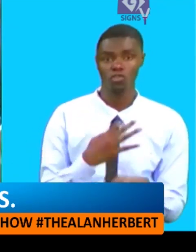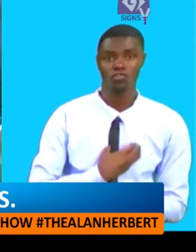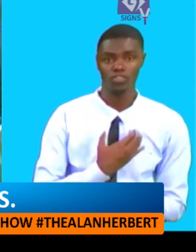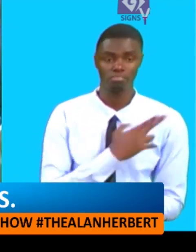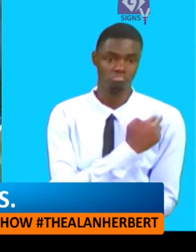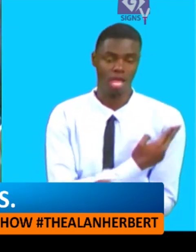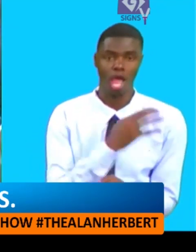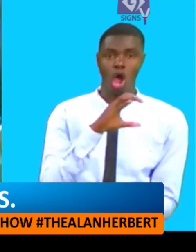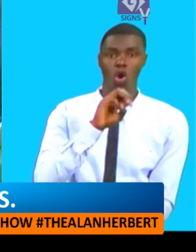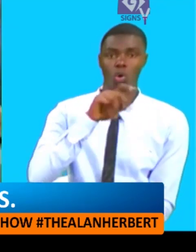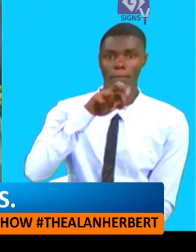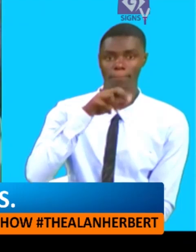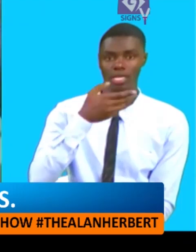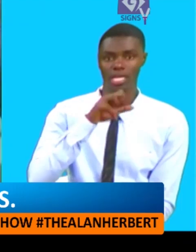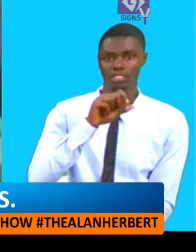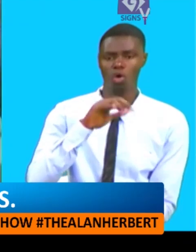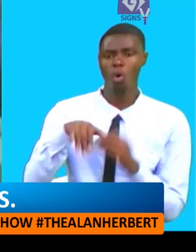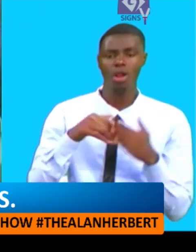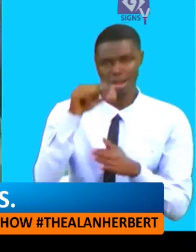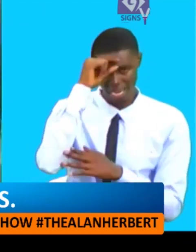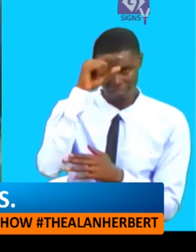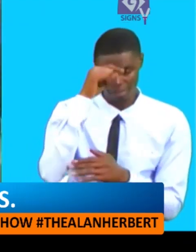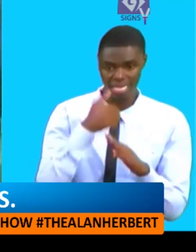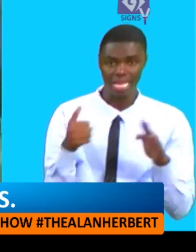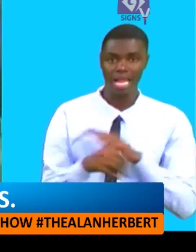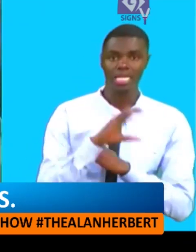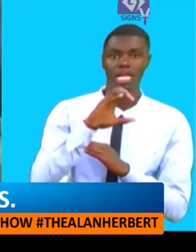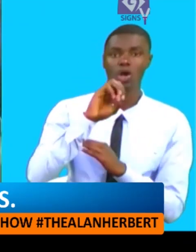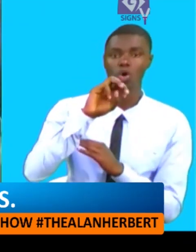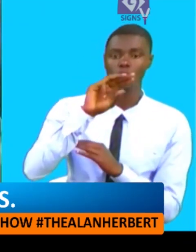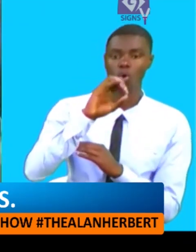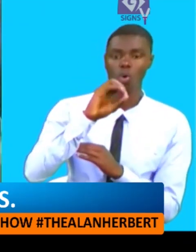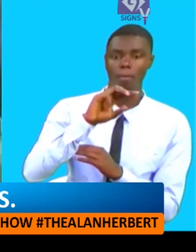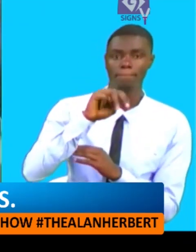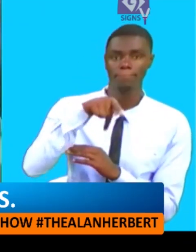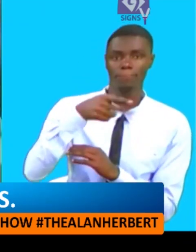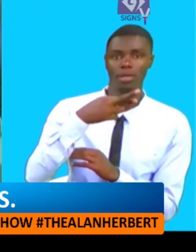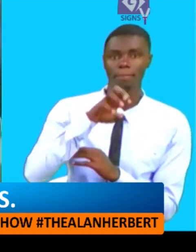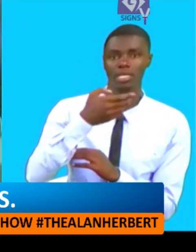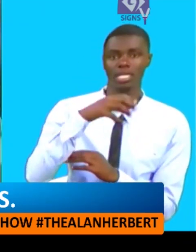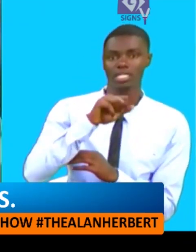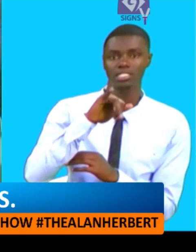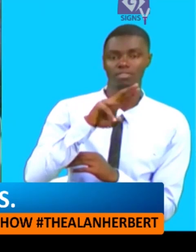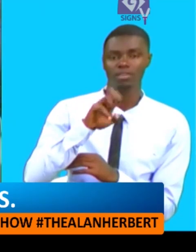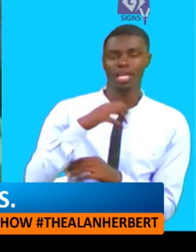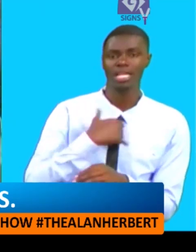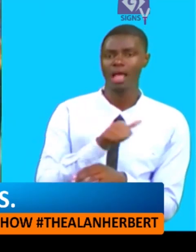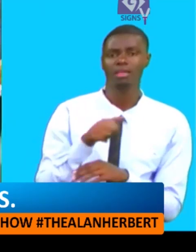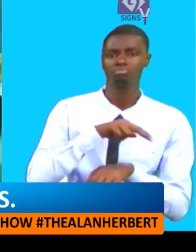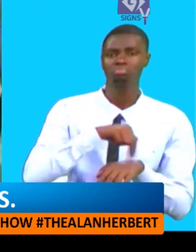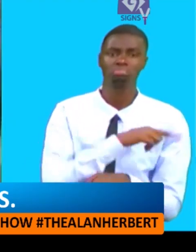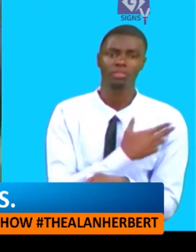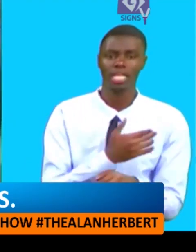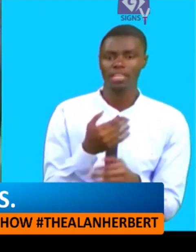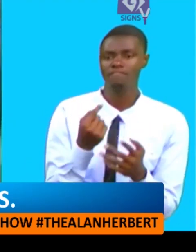is comprehensive, and most of them, like all government facilities, are under the comprehensive contract, and then we have majority of the mission hospitals, and then a few